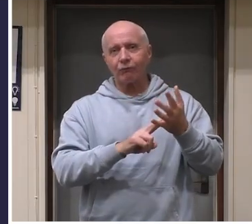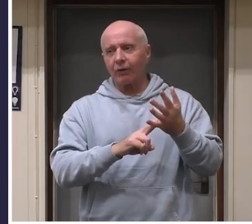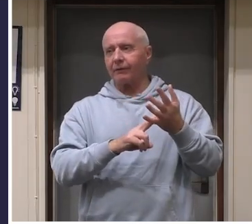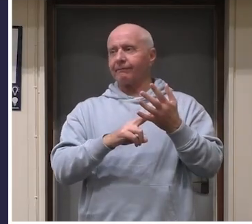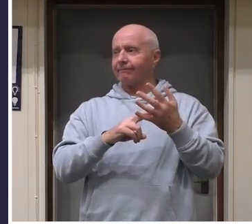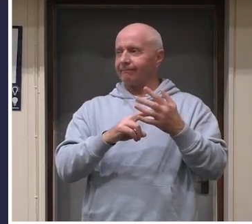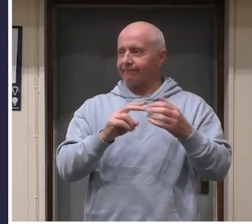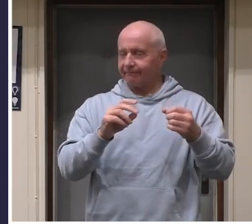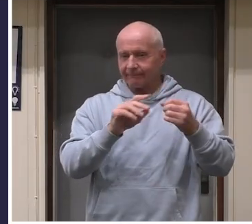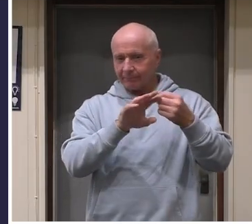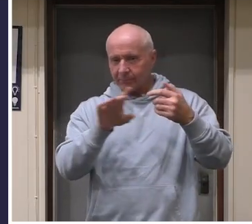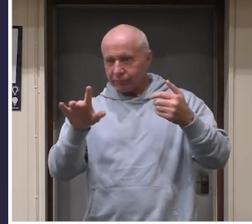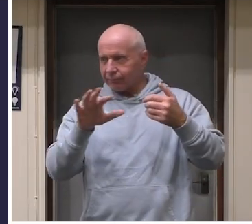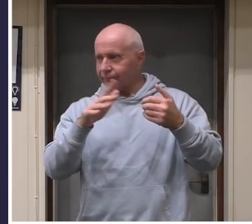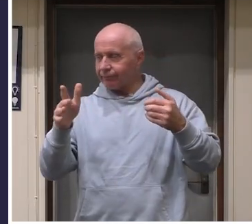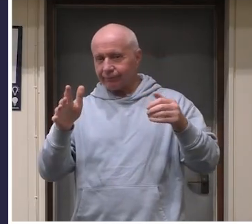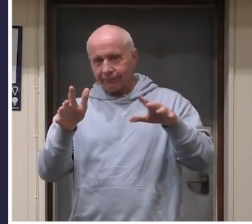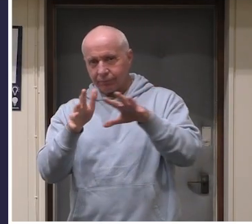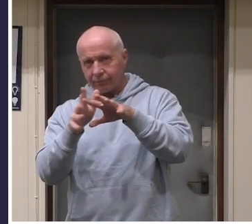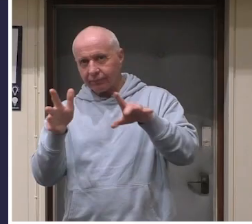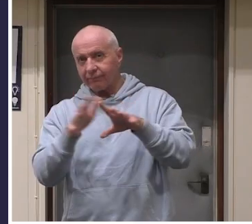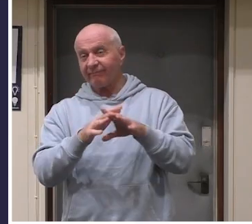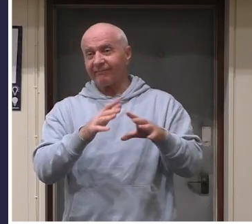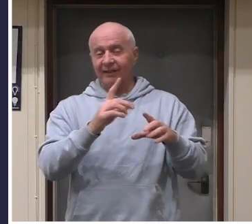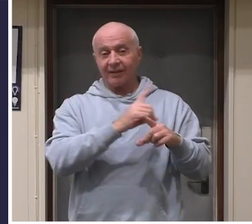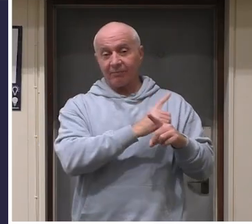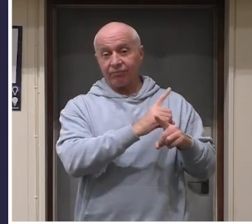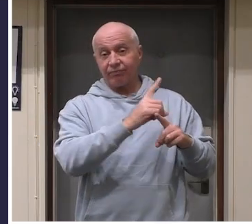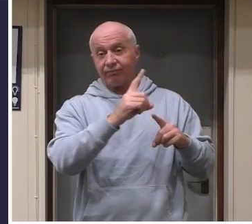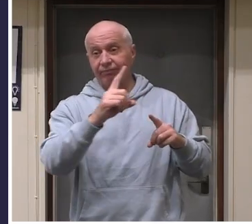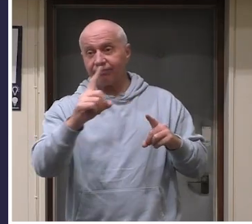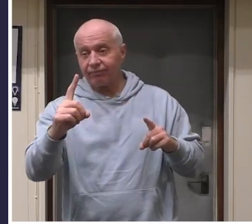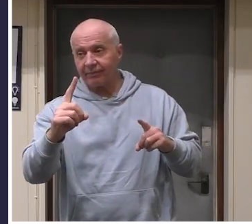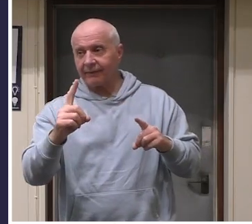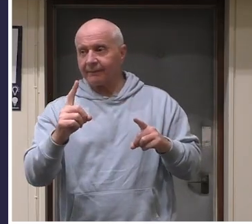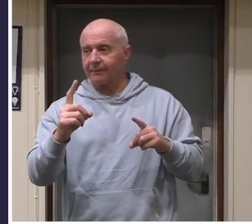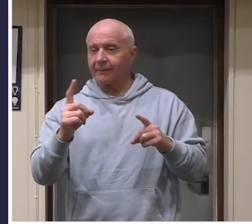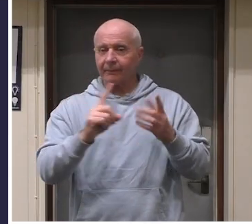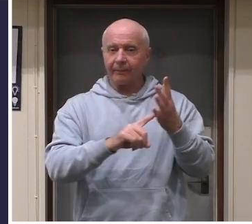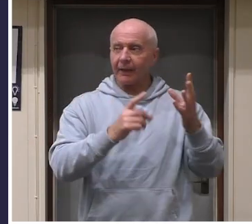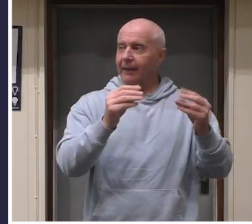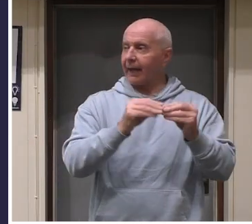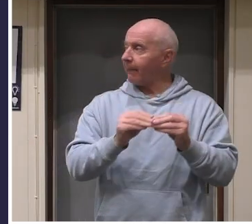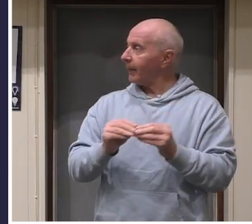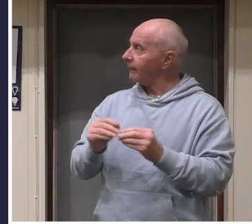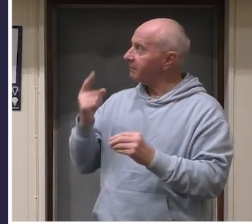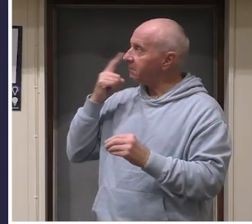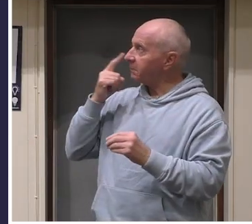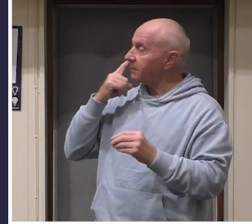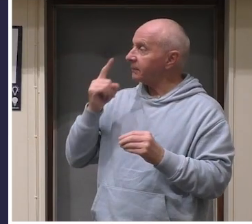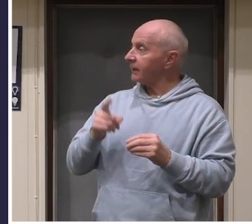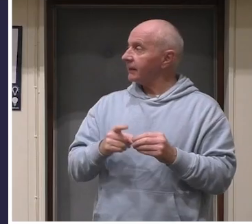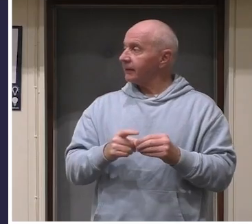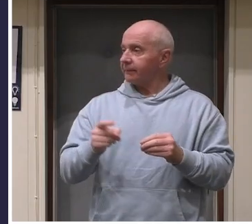experiment. It takes time. So a few decades later, you go back to the lab and you repeat the experiment. You